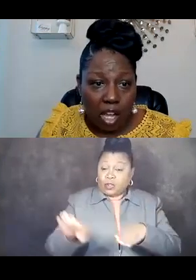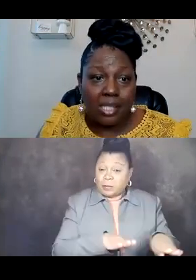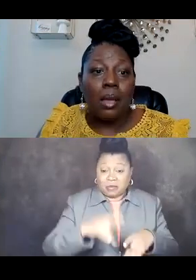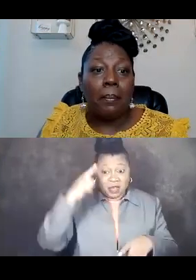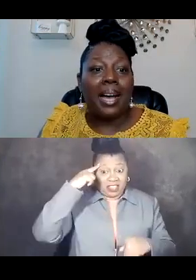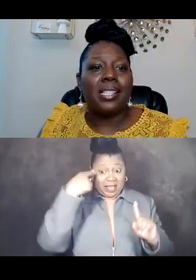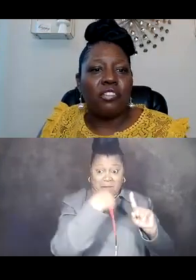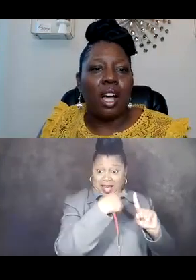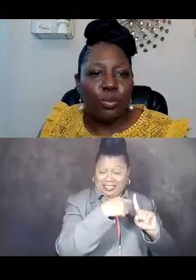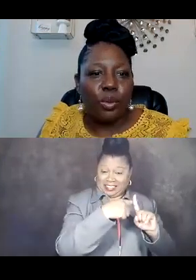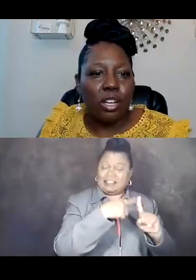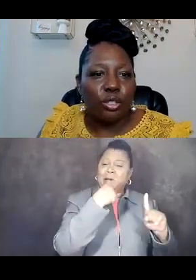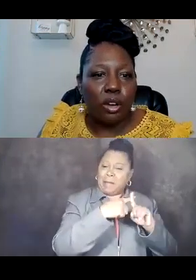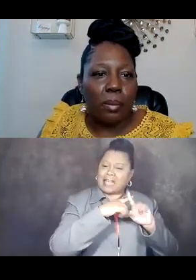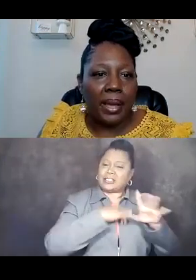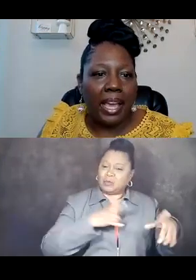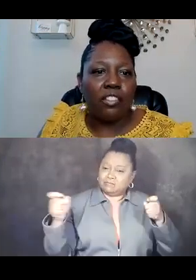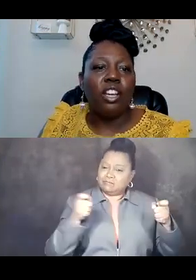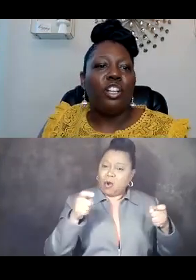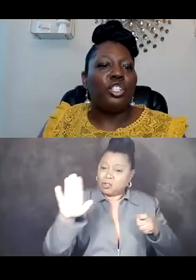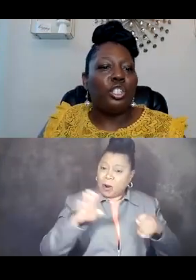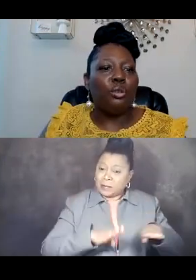positive thoughts will control your